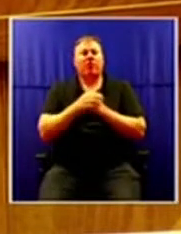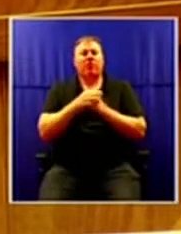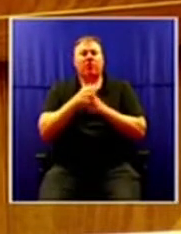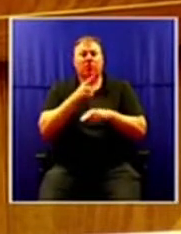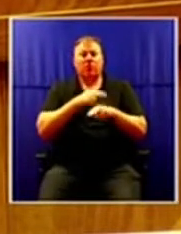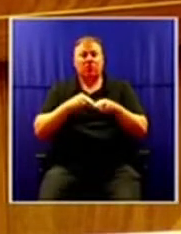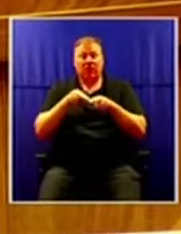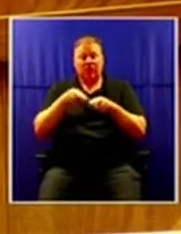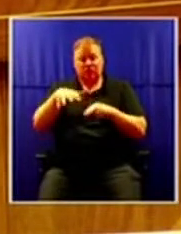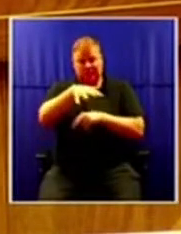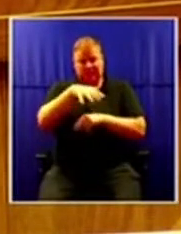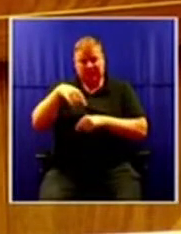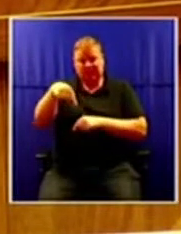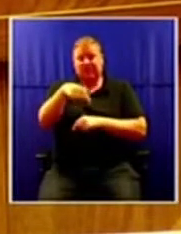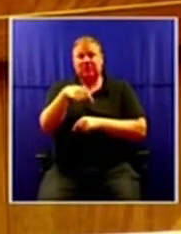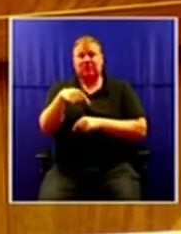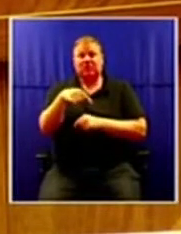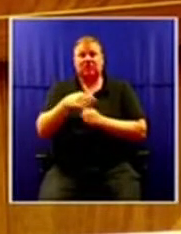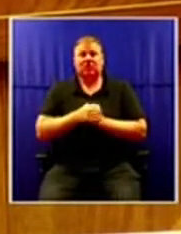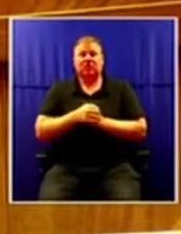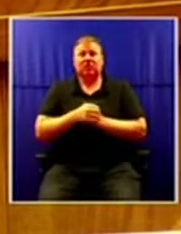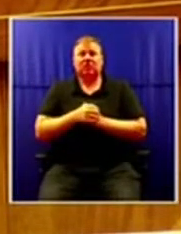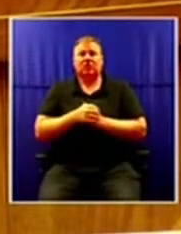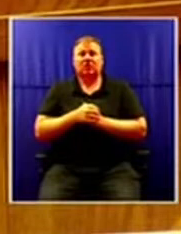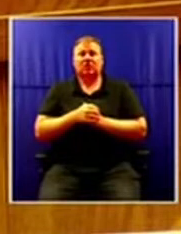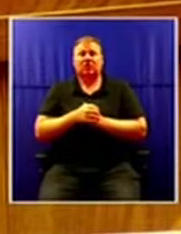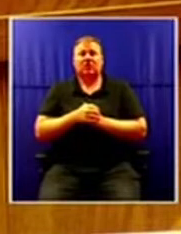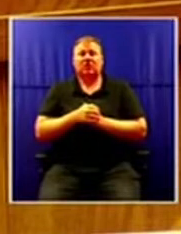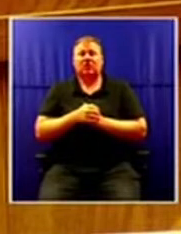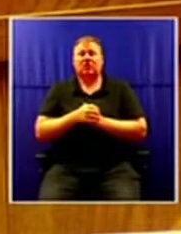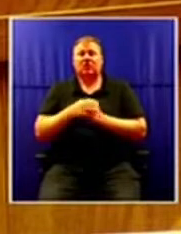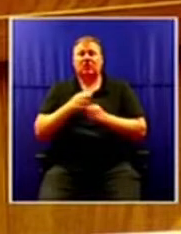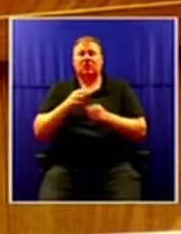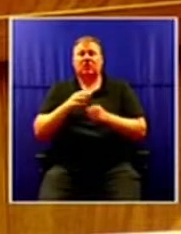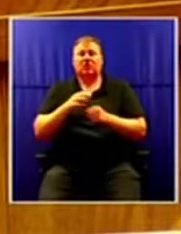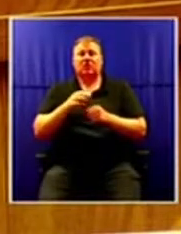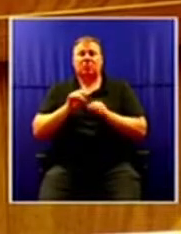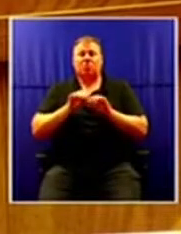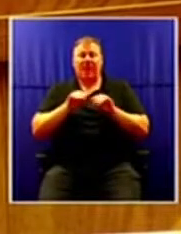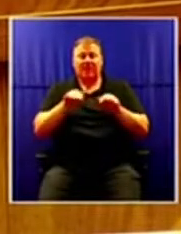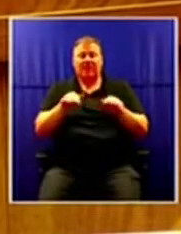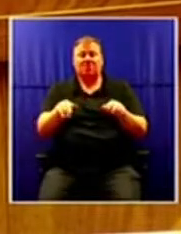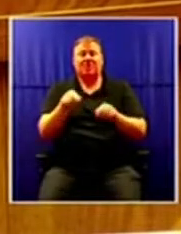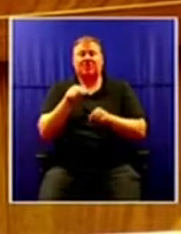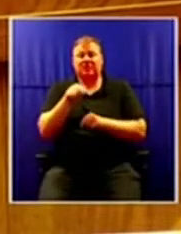devastated by a deadly pandemic, lifted its head,